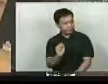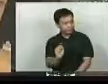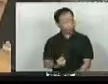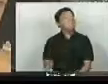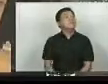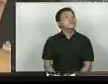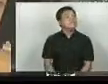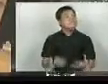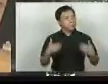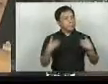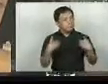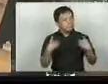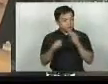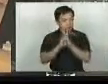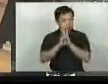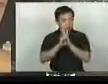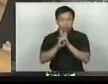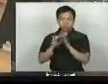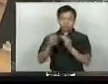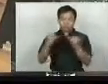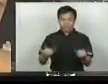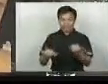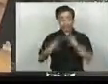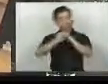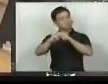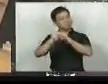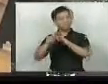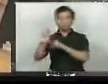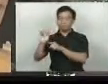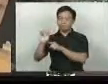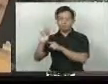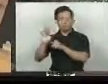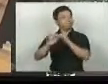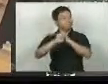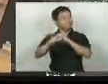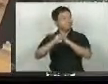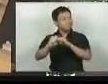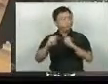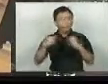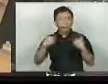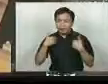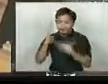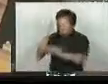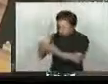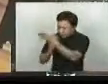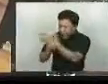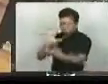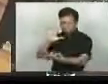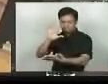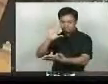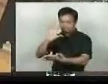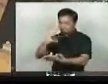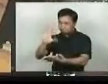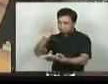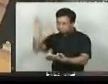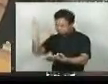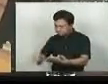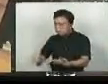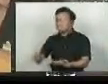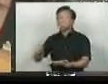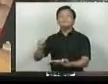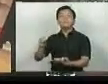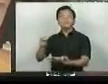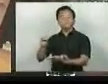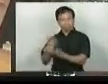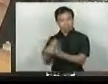parts of the proceeds of this promotion, 5% of which would go to this community-based livelihood for